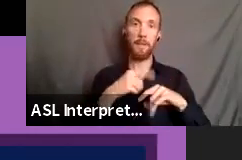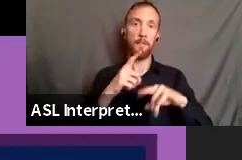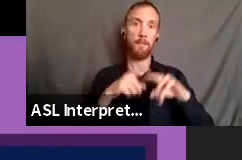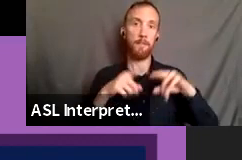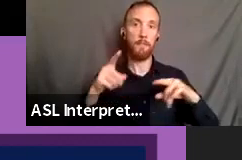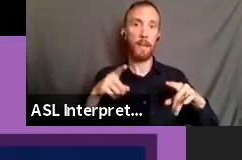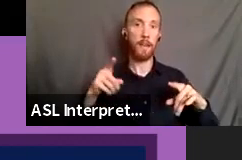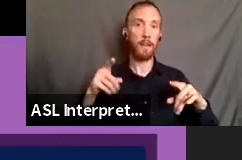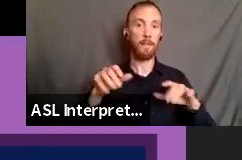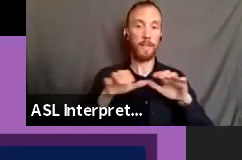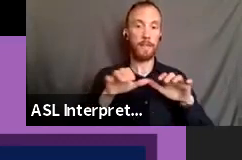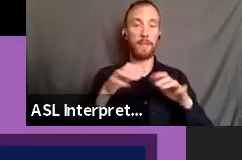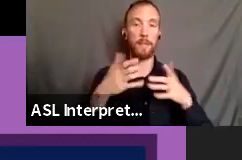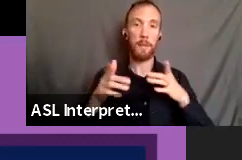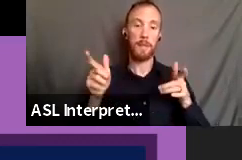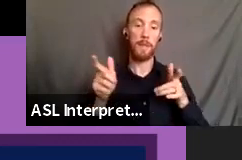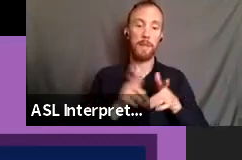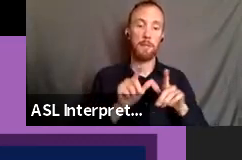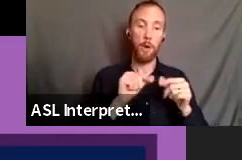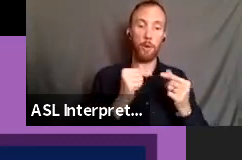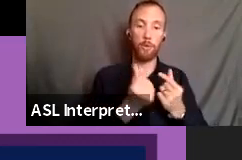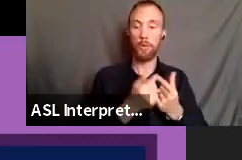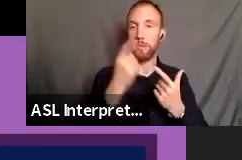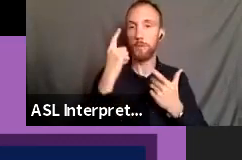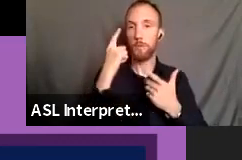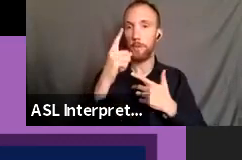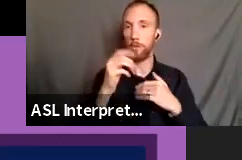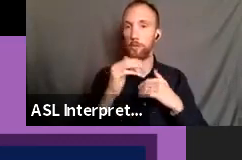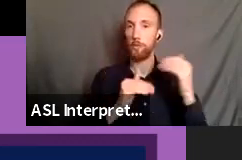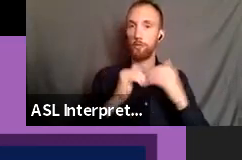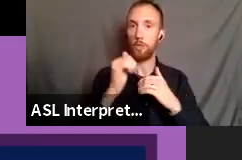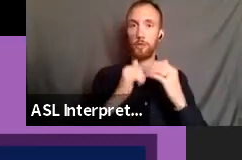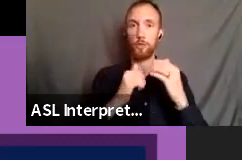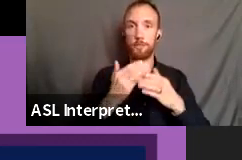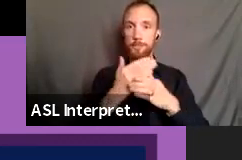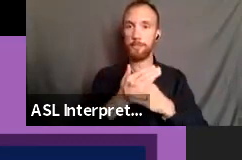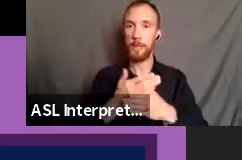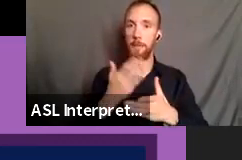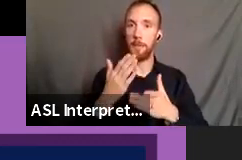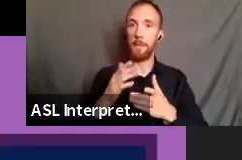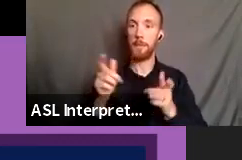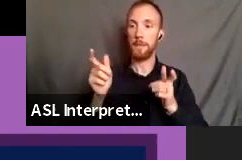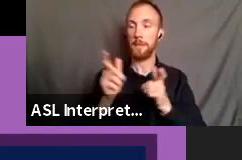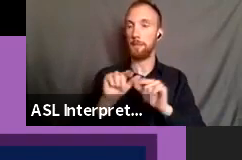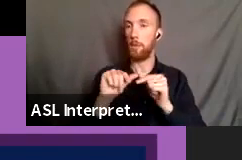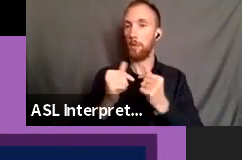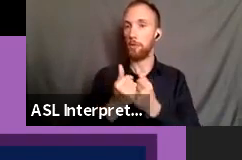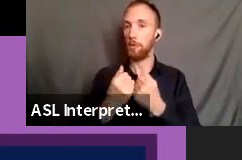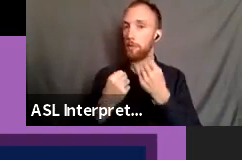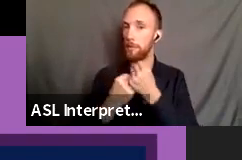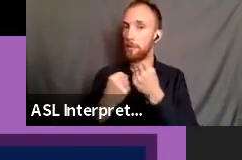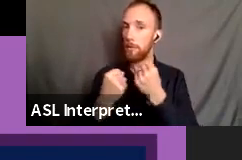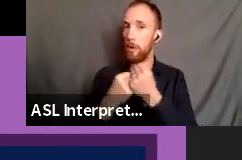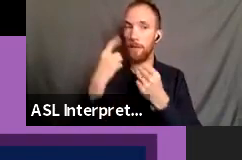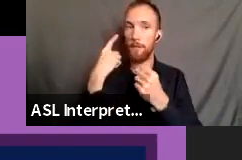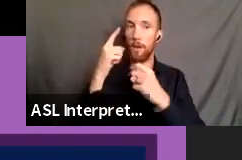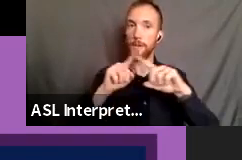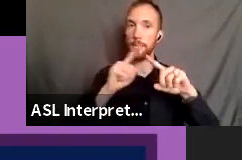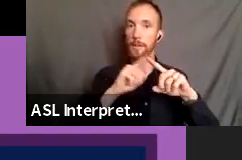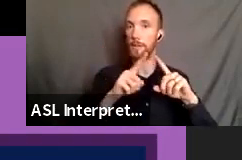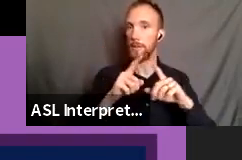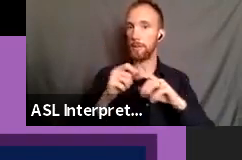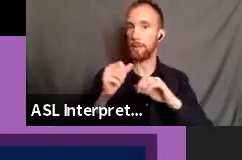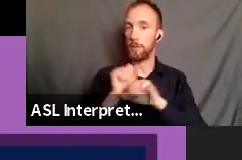students into small groups for structured intervention providing small group support to students who need support with asynchronous tasks or offering